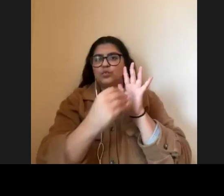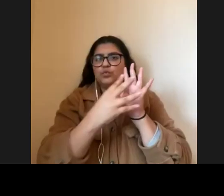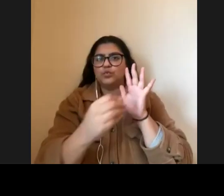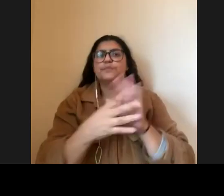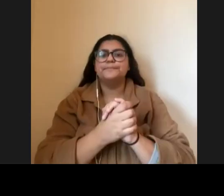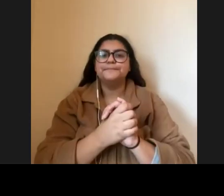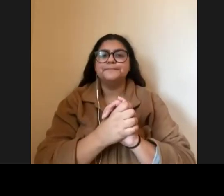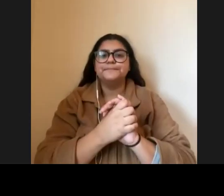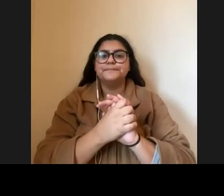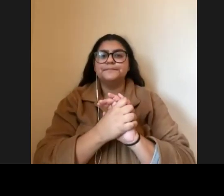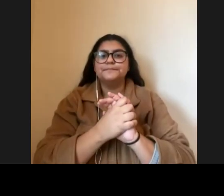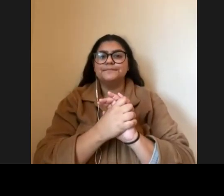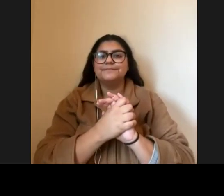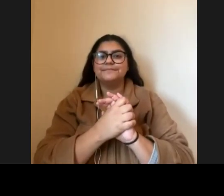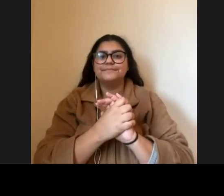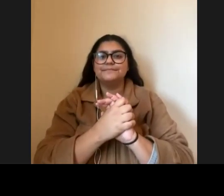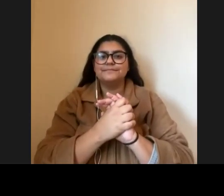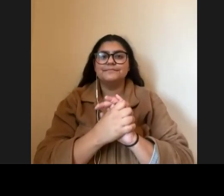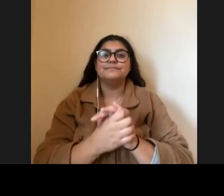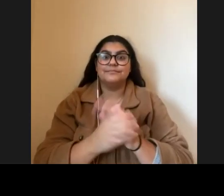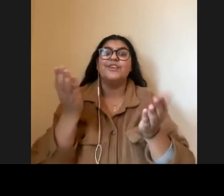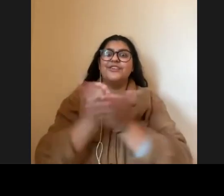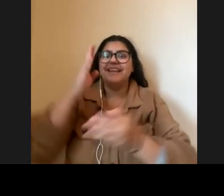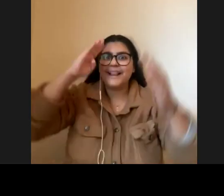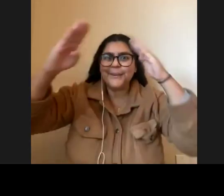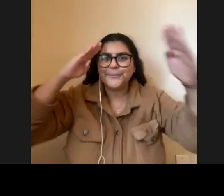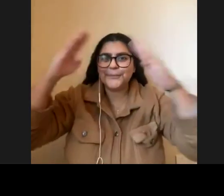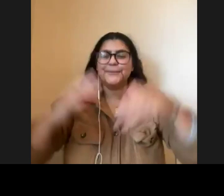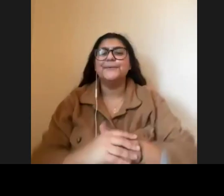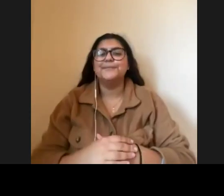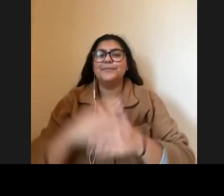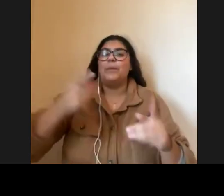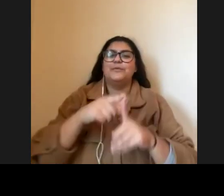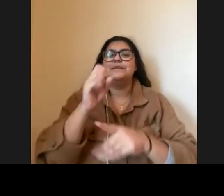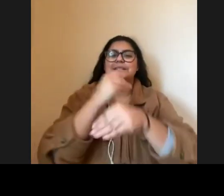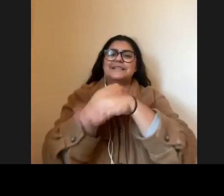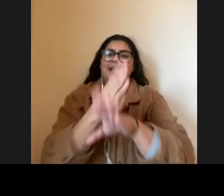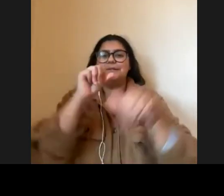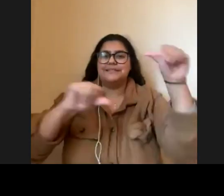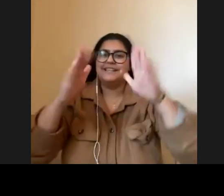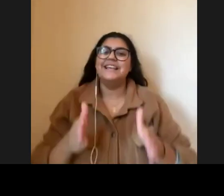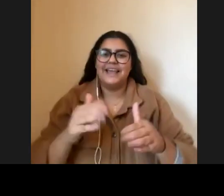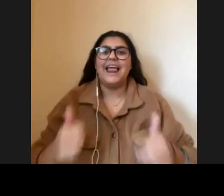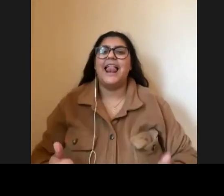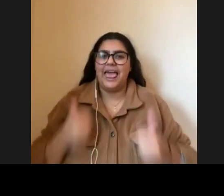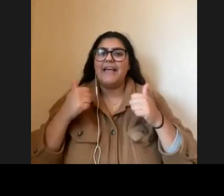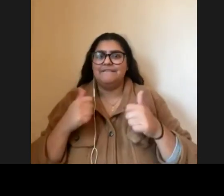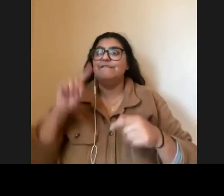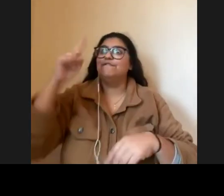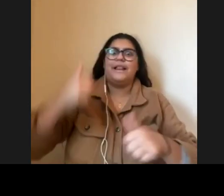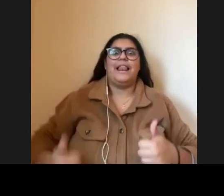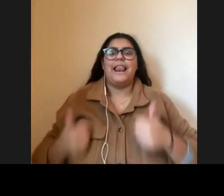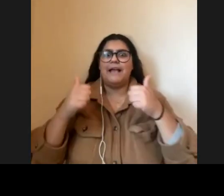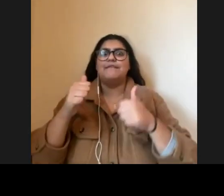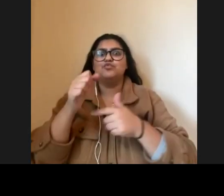Boom. Great. All right, so hello everyone. Welcome to Skype a Scientist Live. This is our first live stream for the semester.